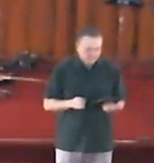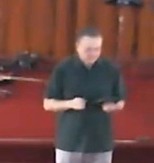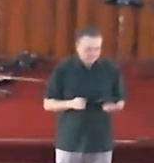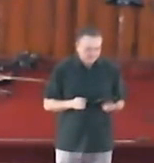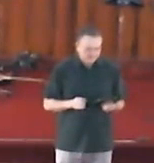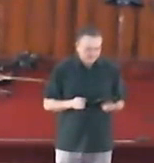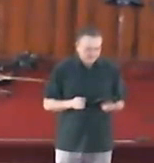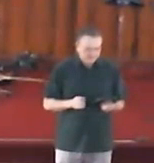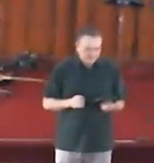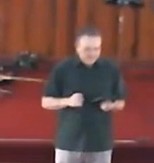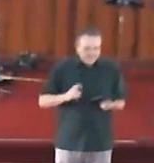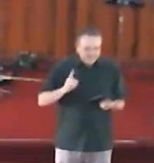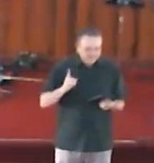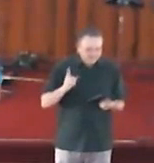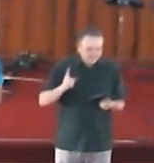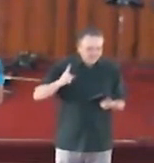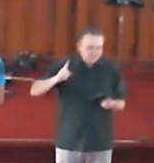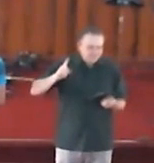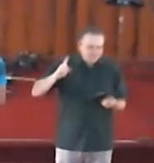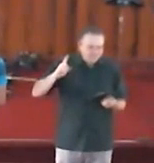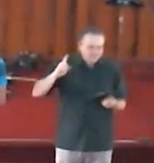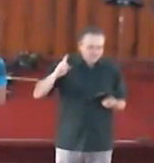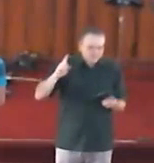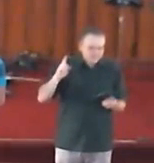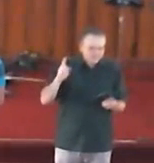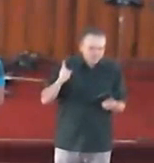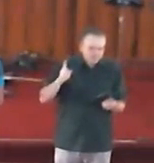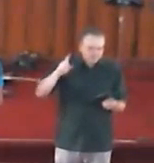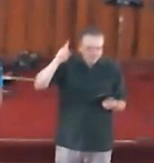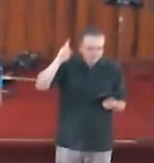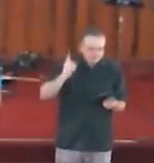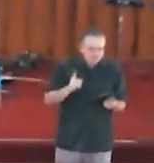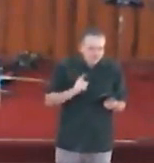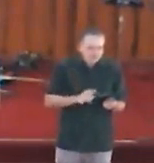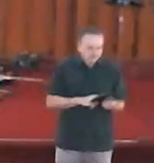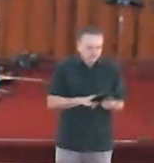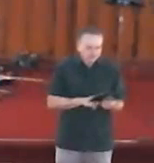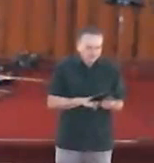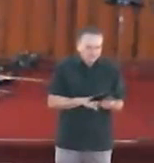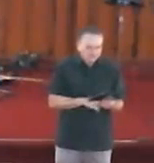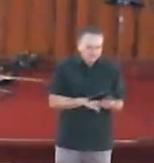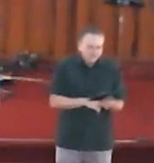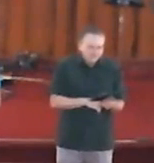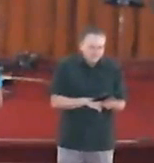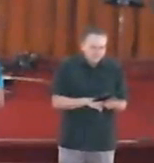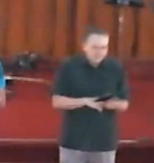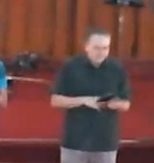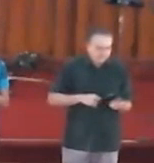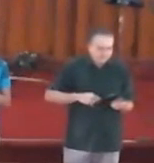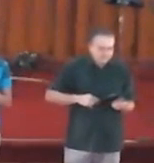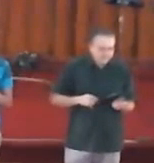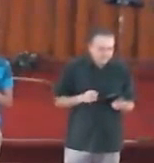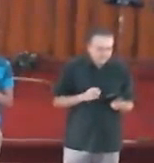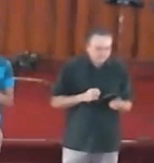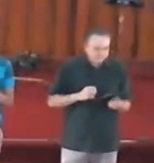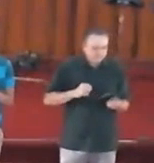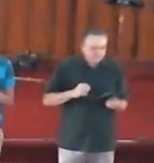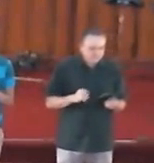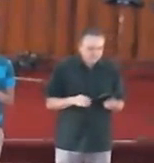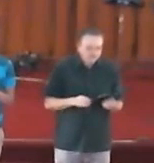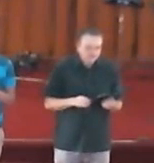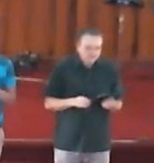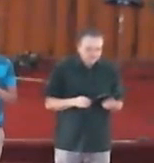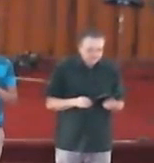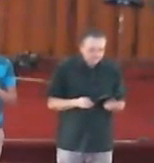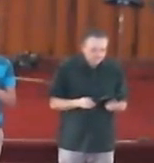were sitting. Y entonces se aparecieron unas lenguas como fuego que se repartieron y se